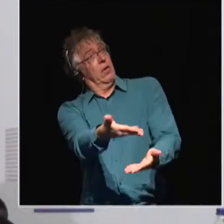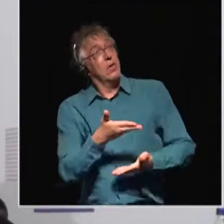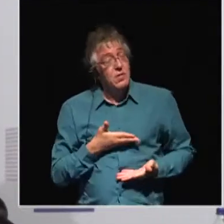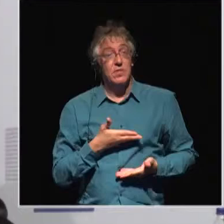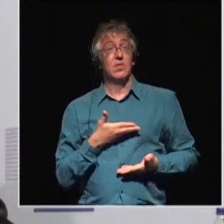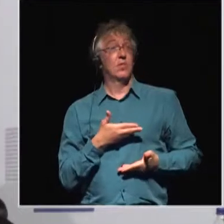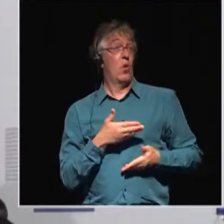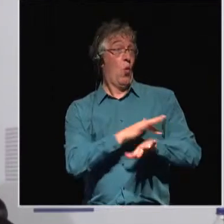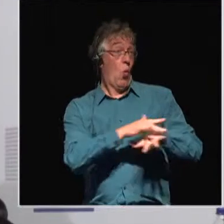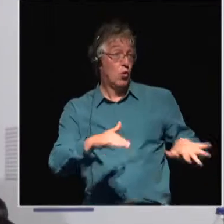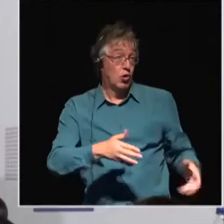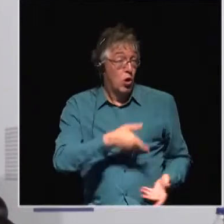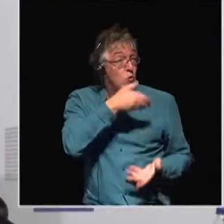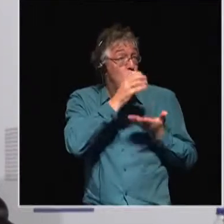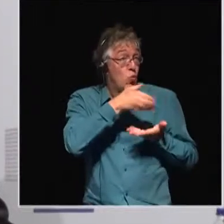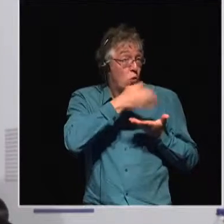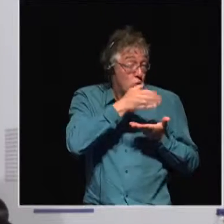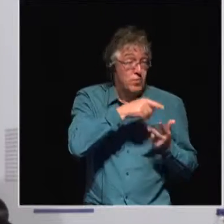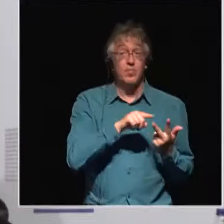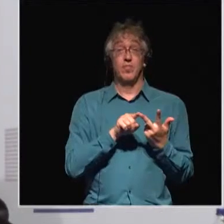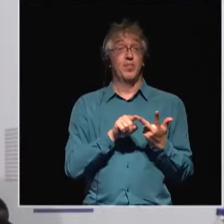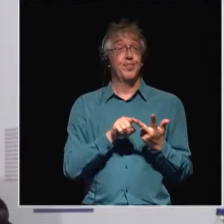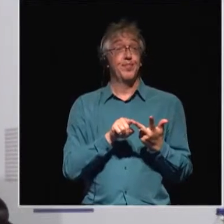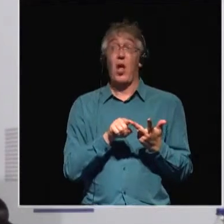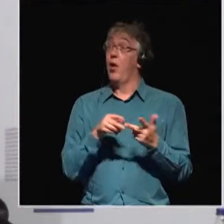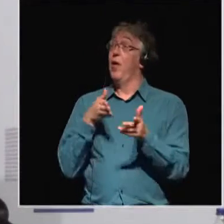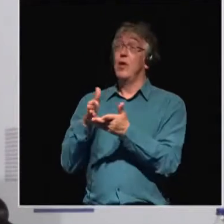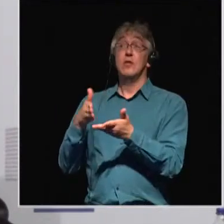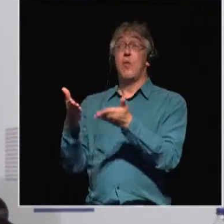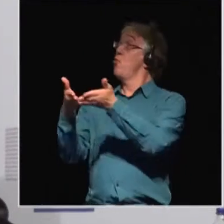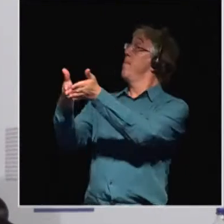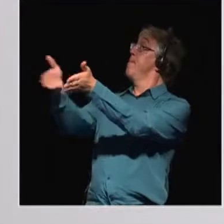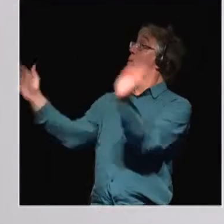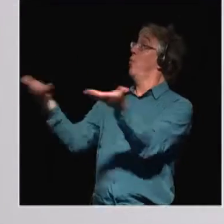and access to public goods, we've got lots of different things to do.